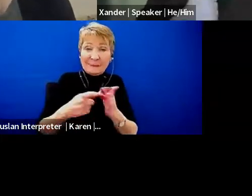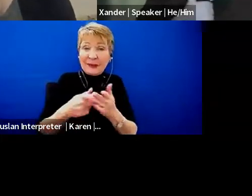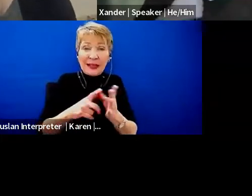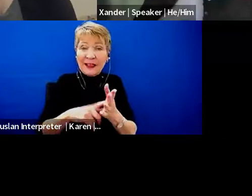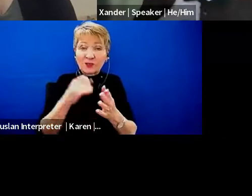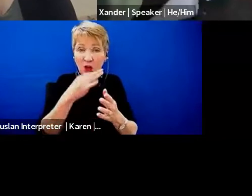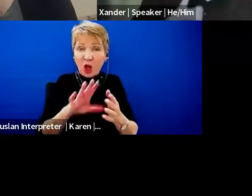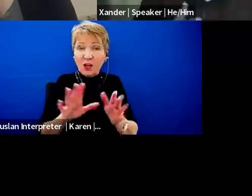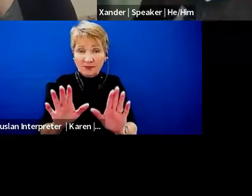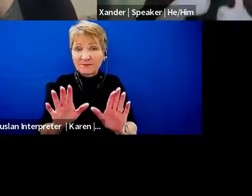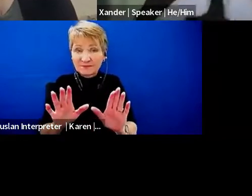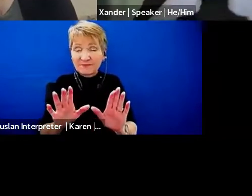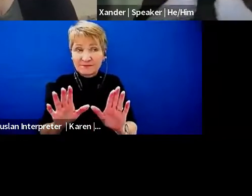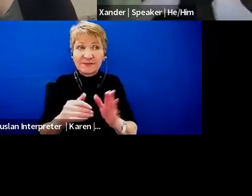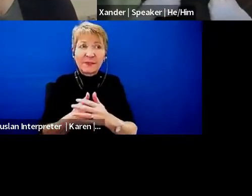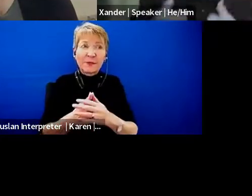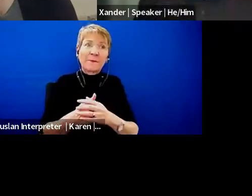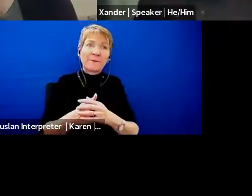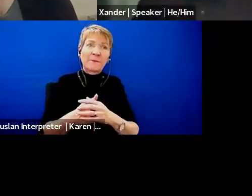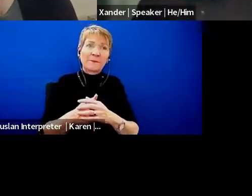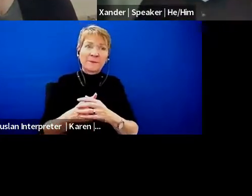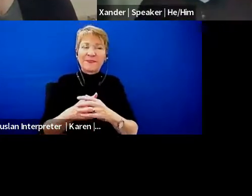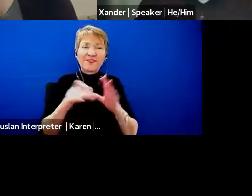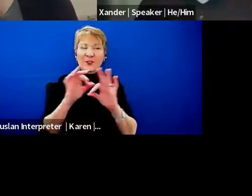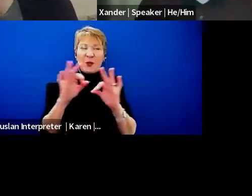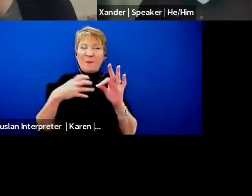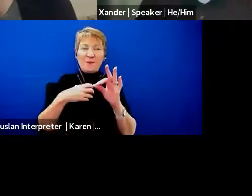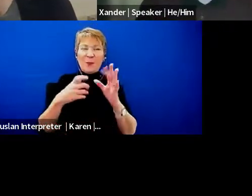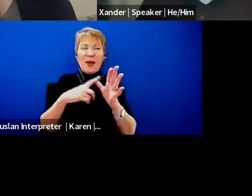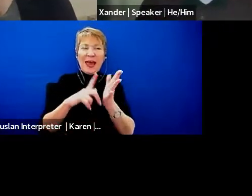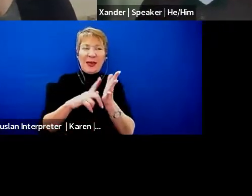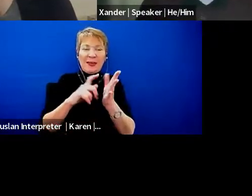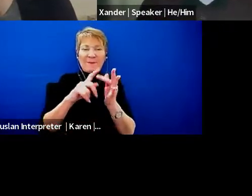Content note is good now, by the way. There's no more ableism.